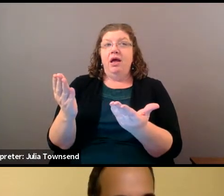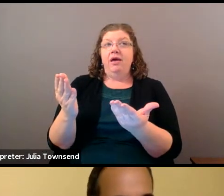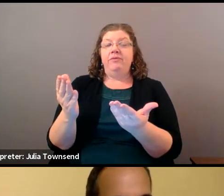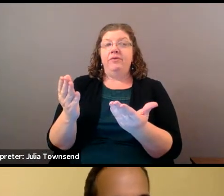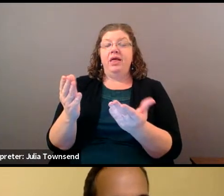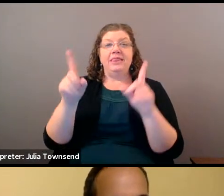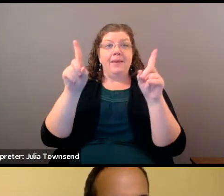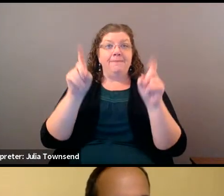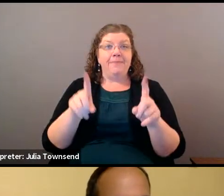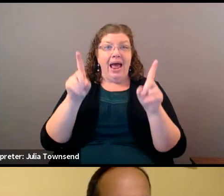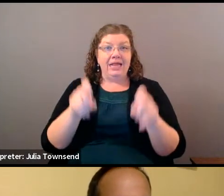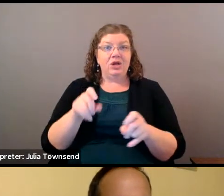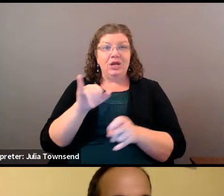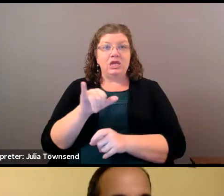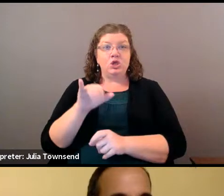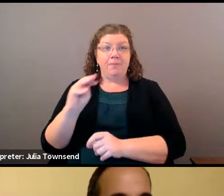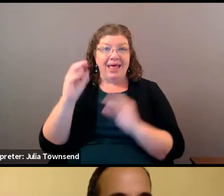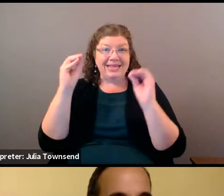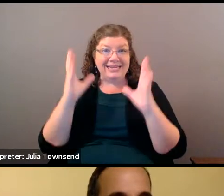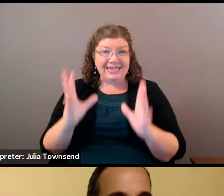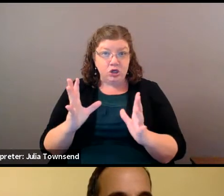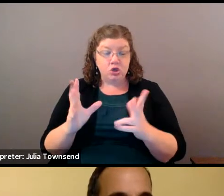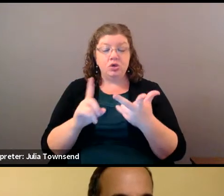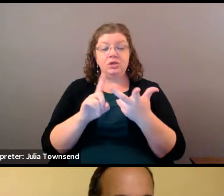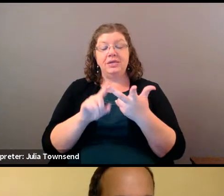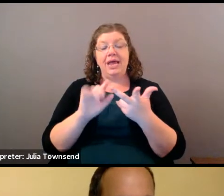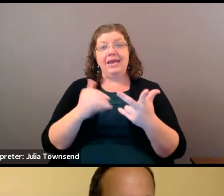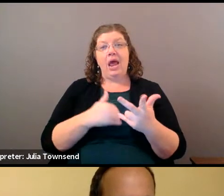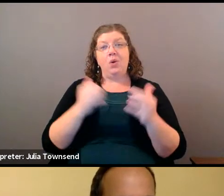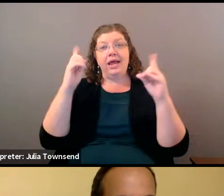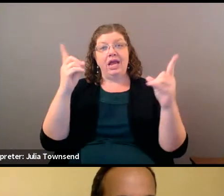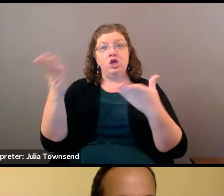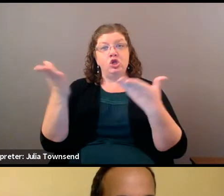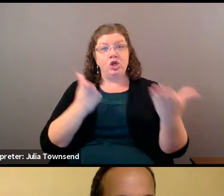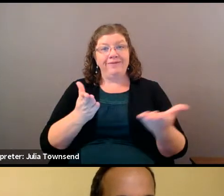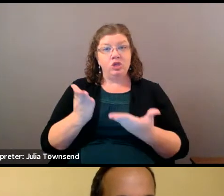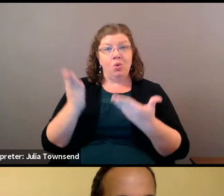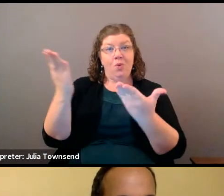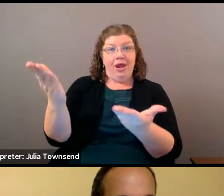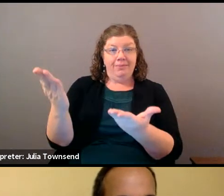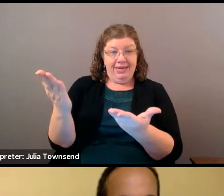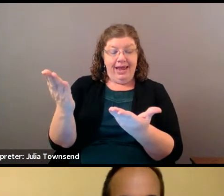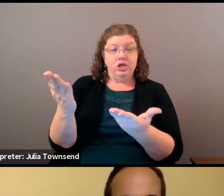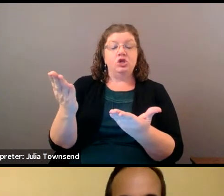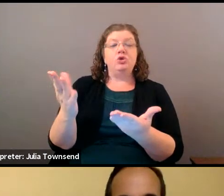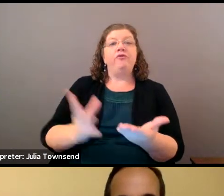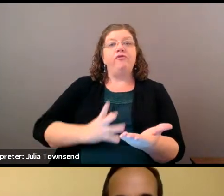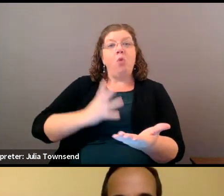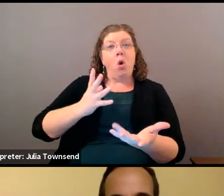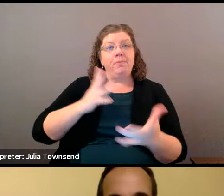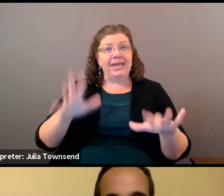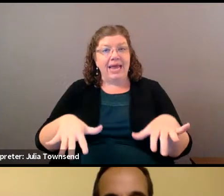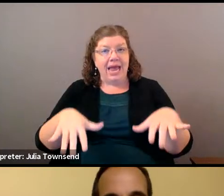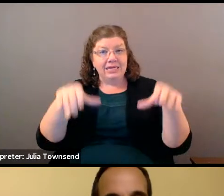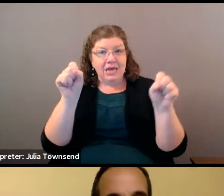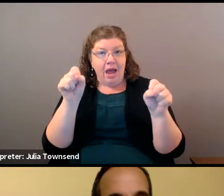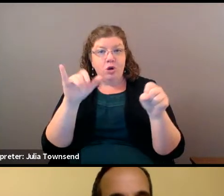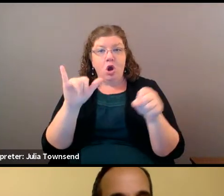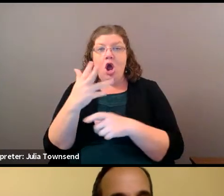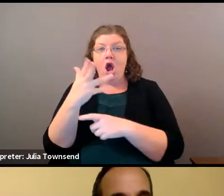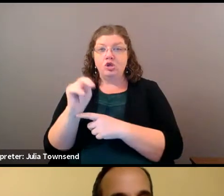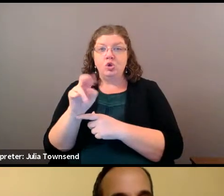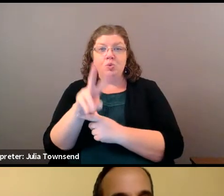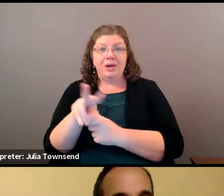piloting illustrative math teachers, and our Ed Services recommendation to formally adopt on June